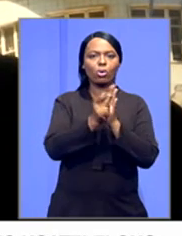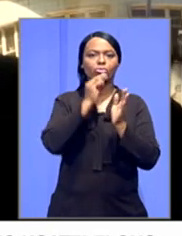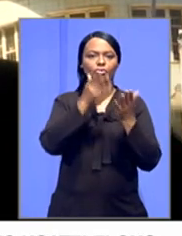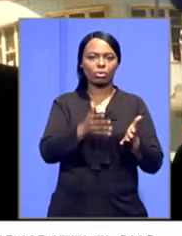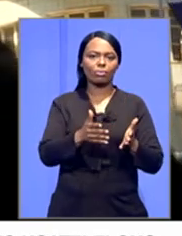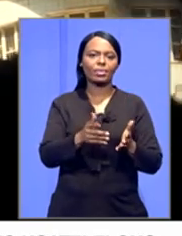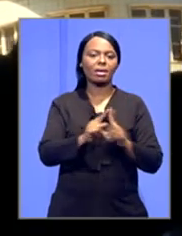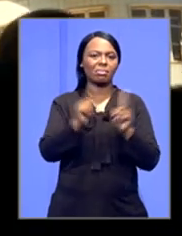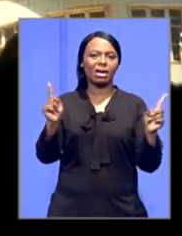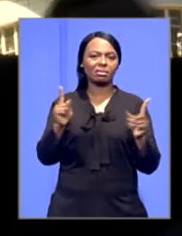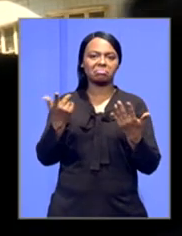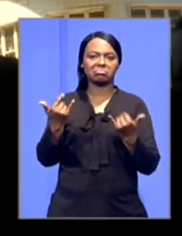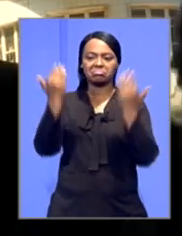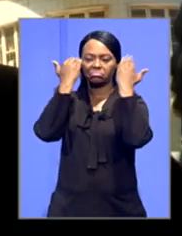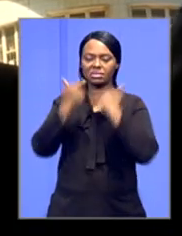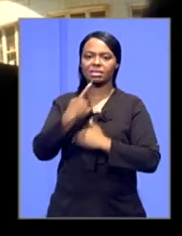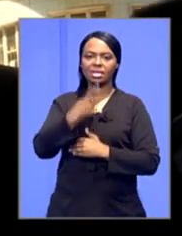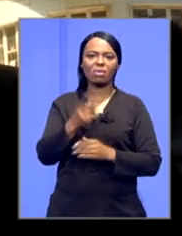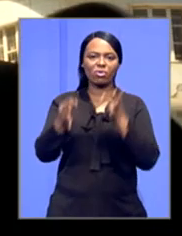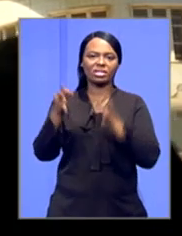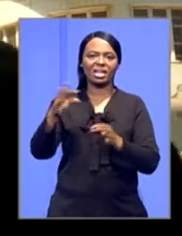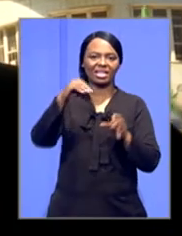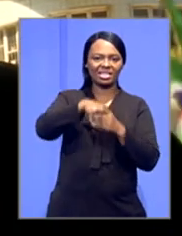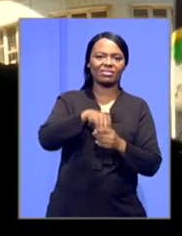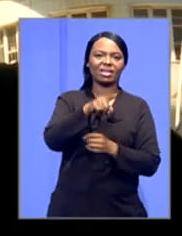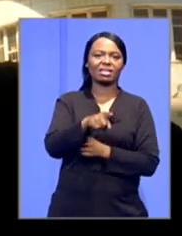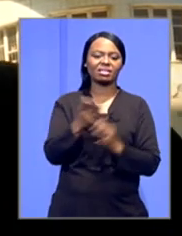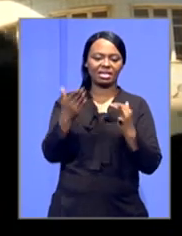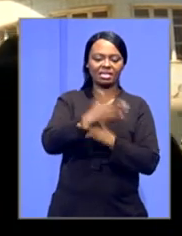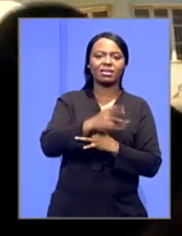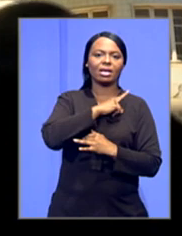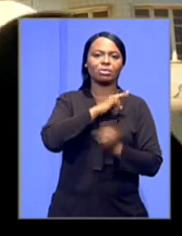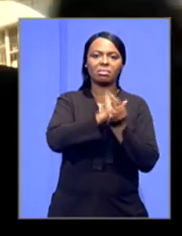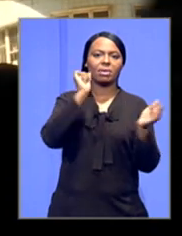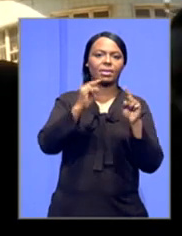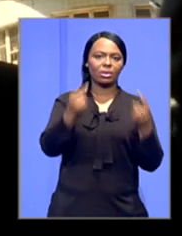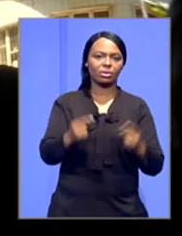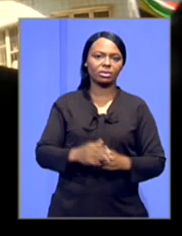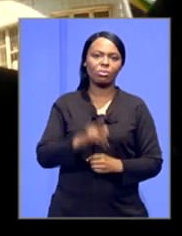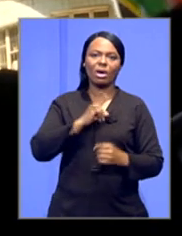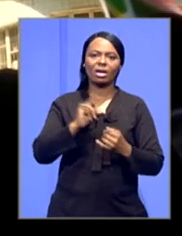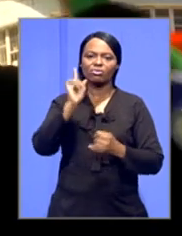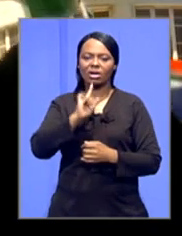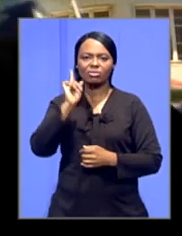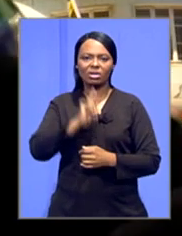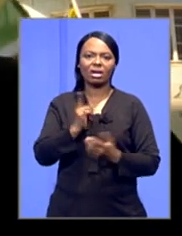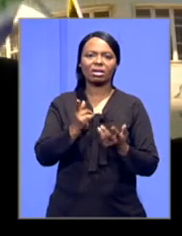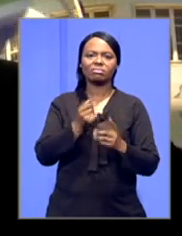of prosecutors, they said there's a political interference. That's why they could not release him. I mean, we've been trying from pillar to